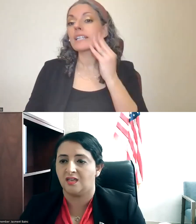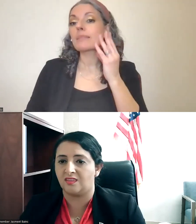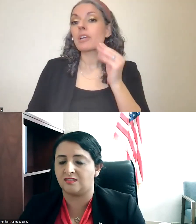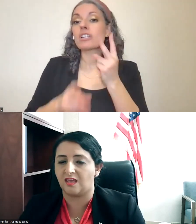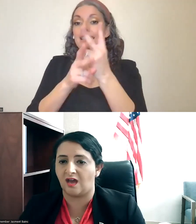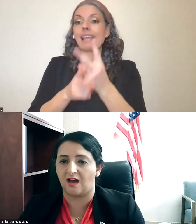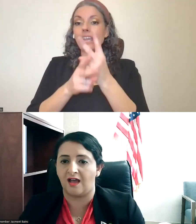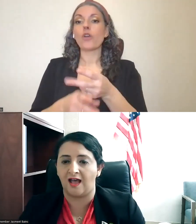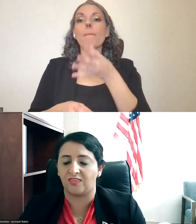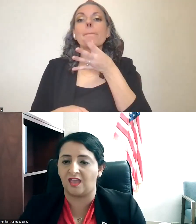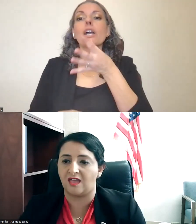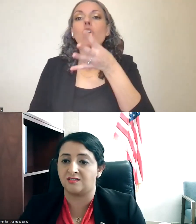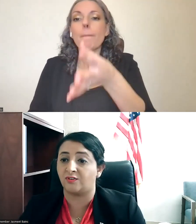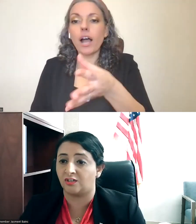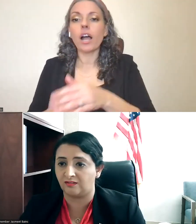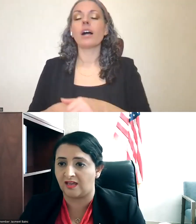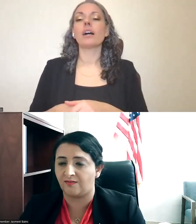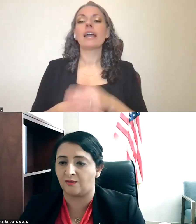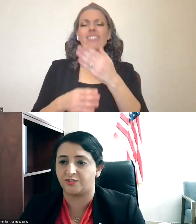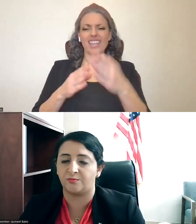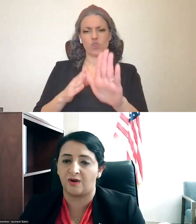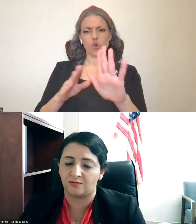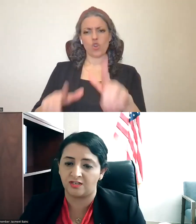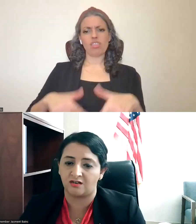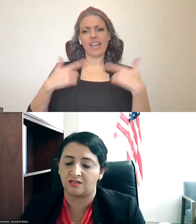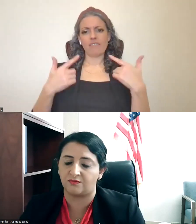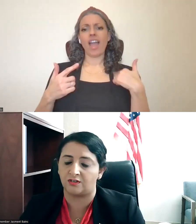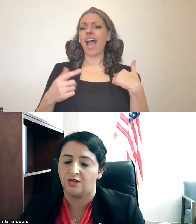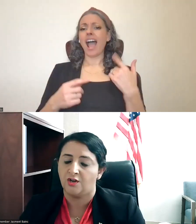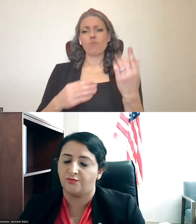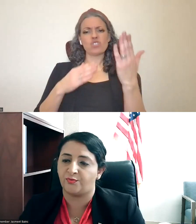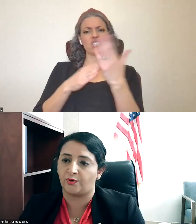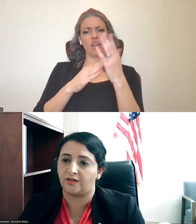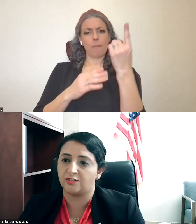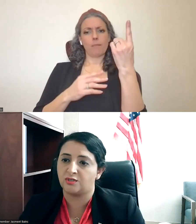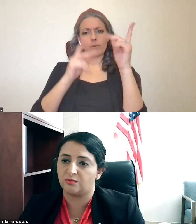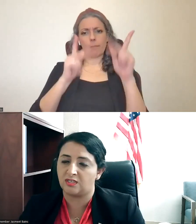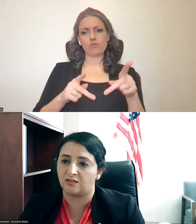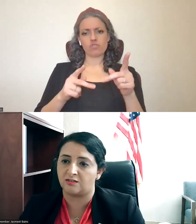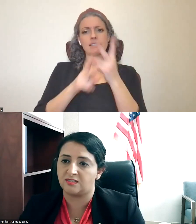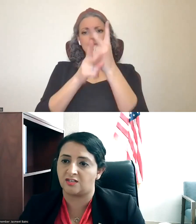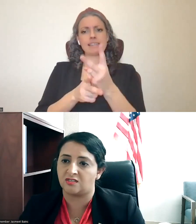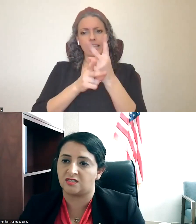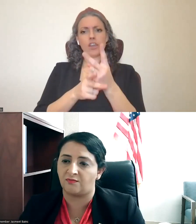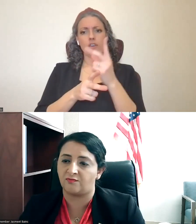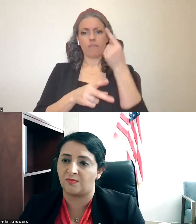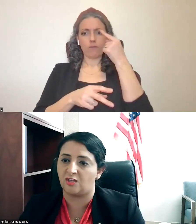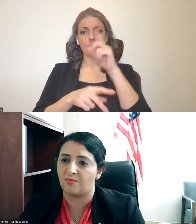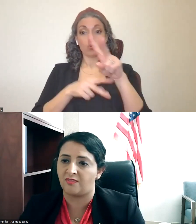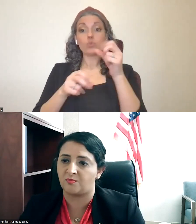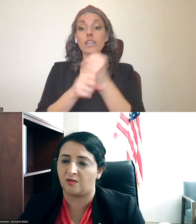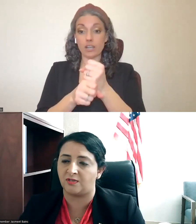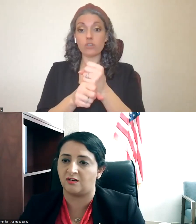grandmother at the end of her life. I was her primary caregiver for 2 years as she suffered